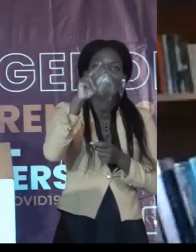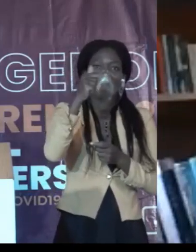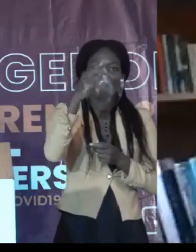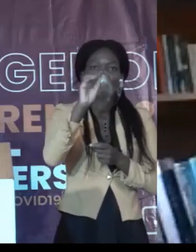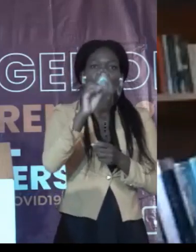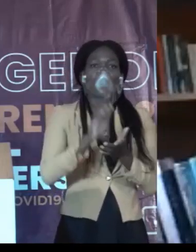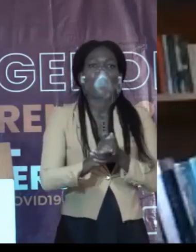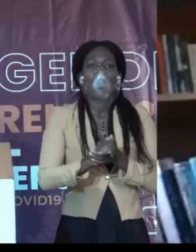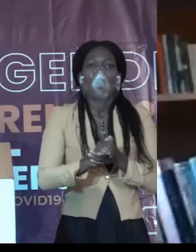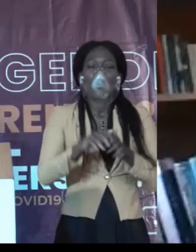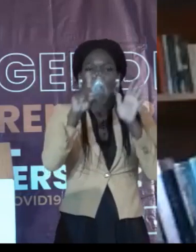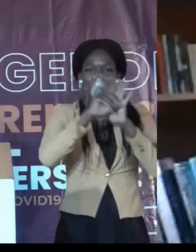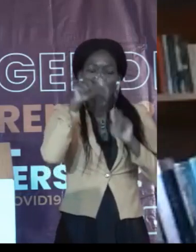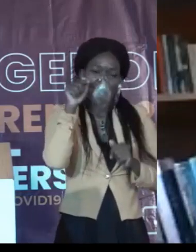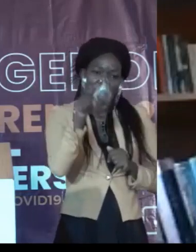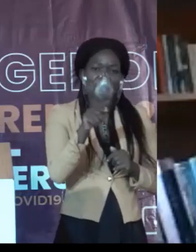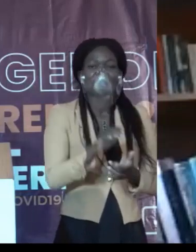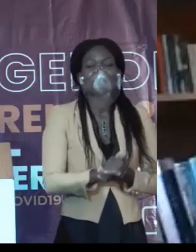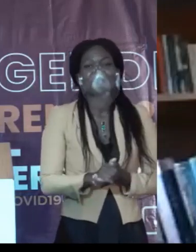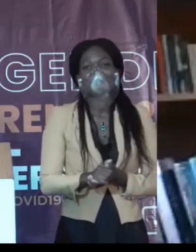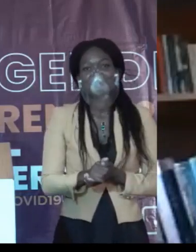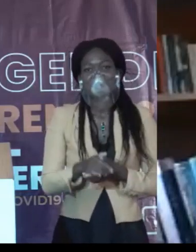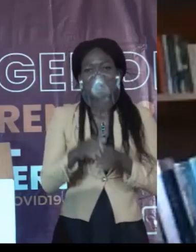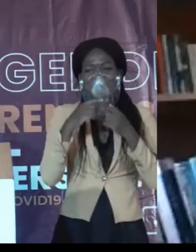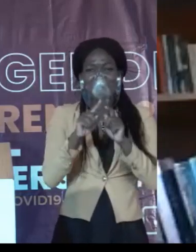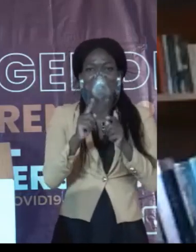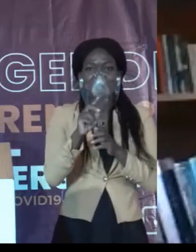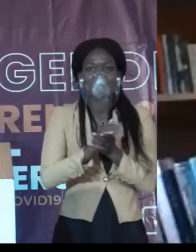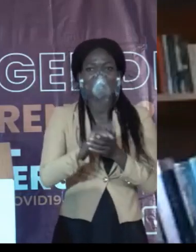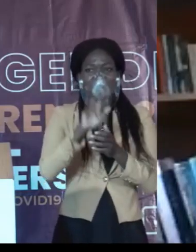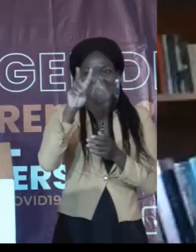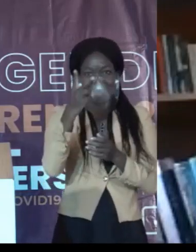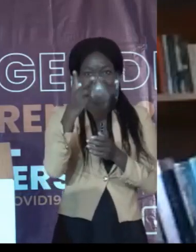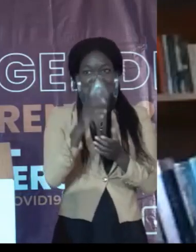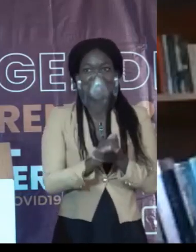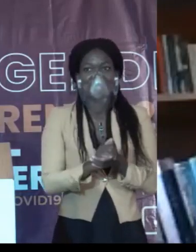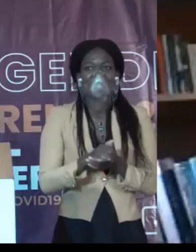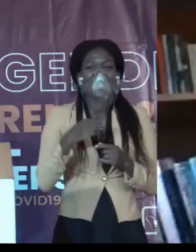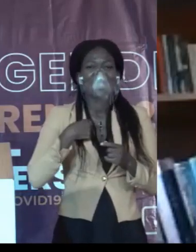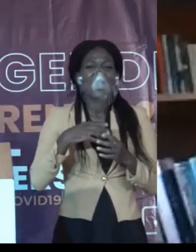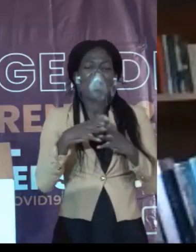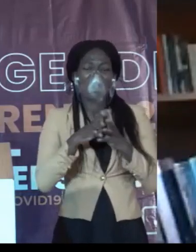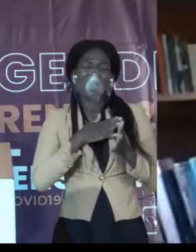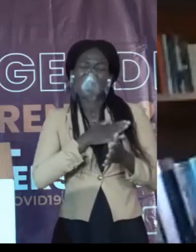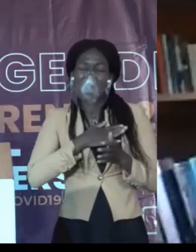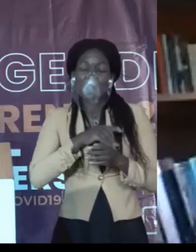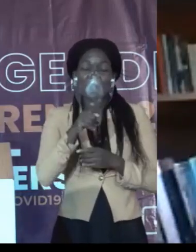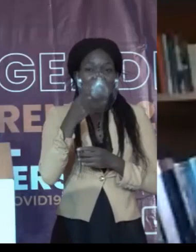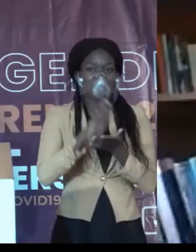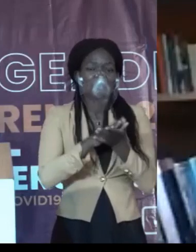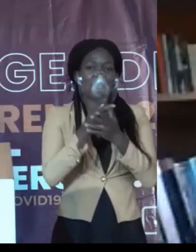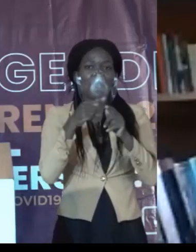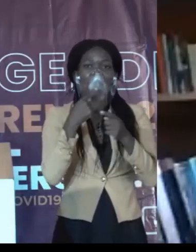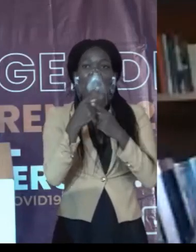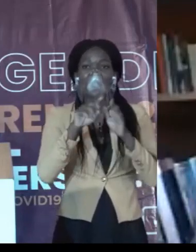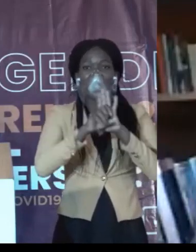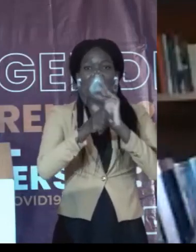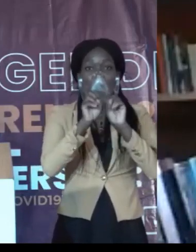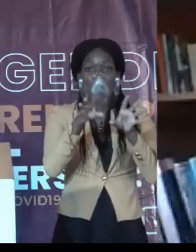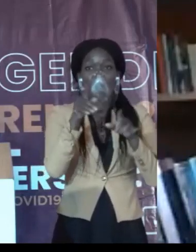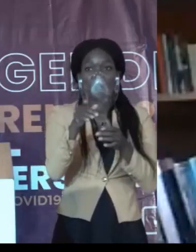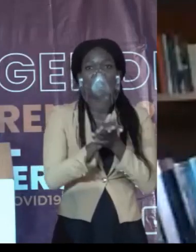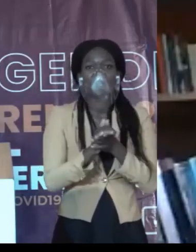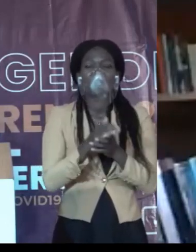The second, and I'm very passionate on this point because we are in COVID-19, when we talk about who